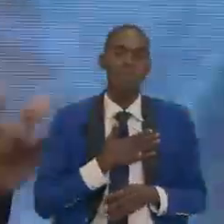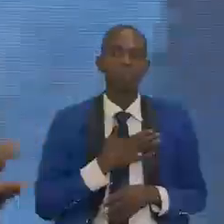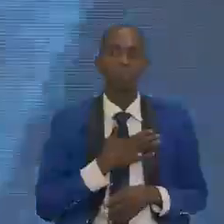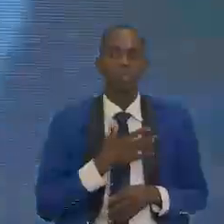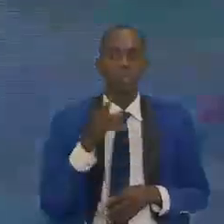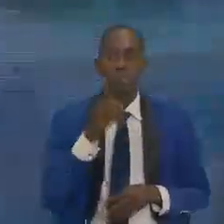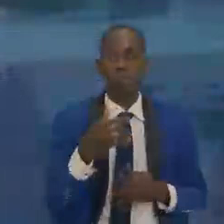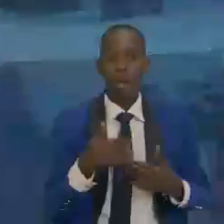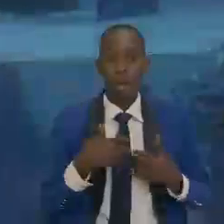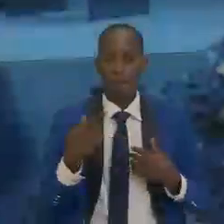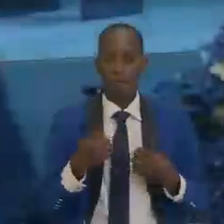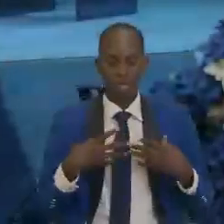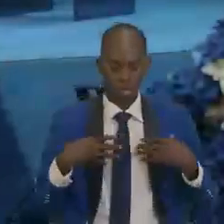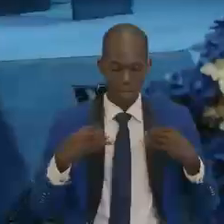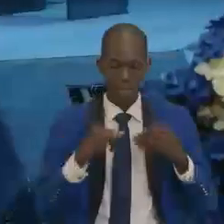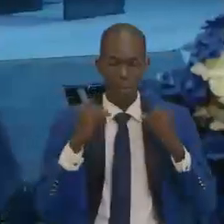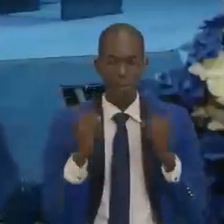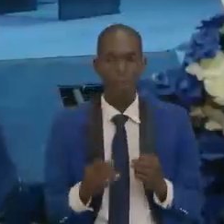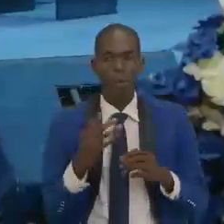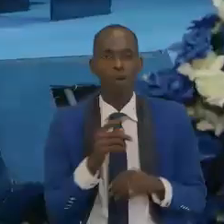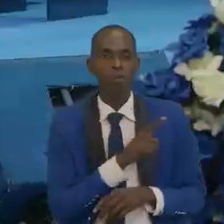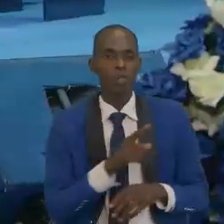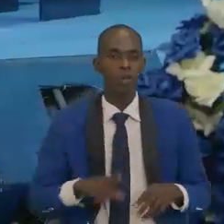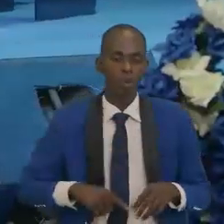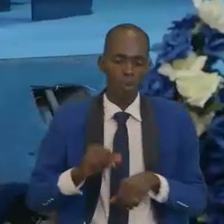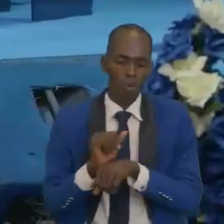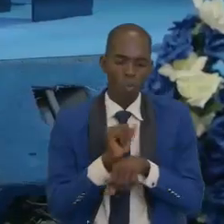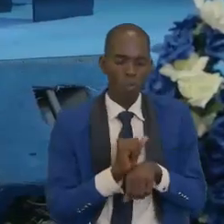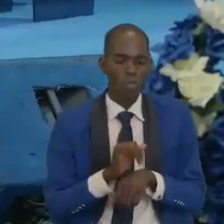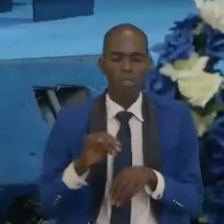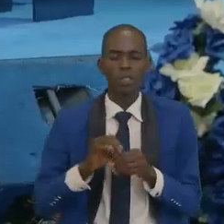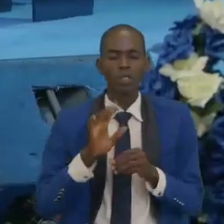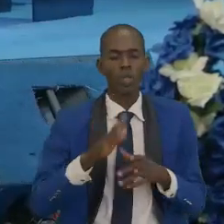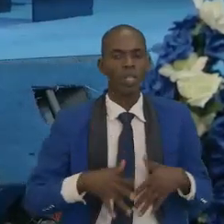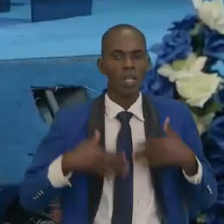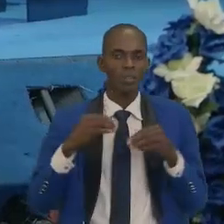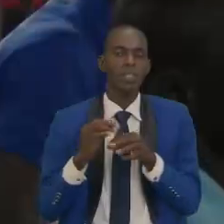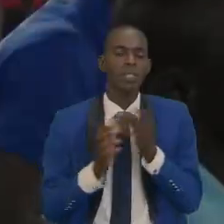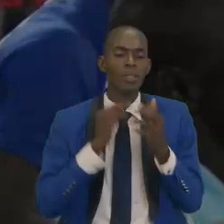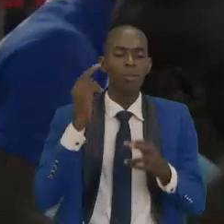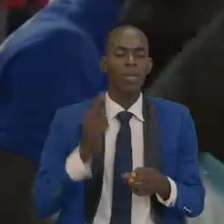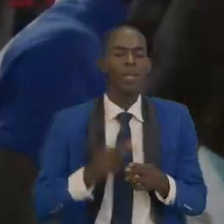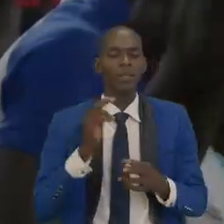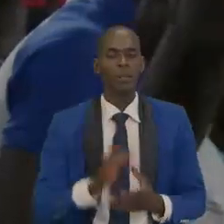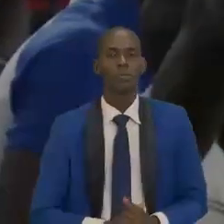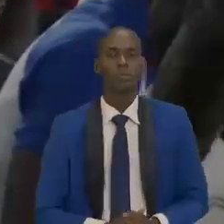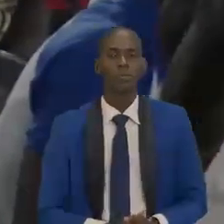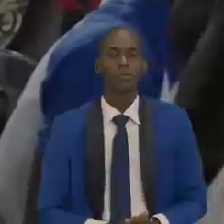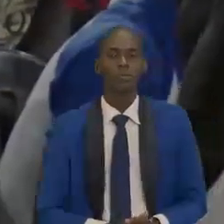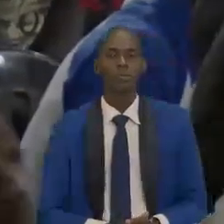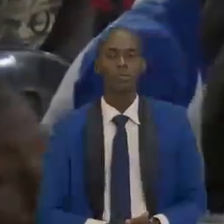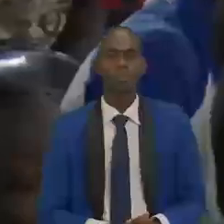healing power of the Lord working in your life in Jesus' name.